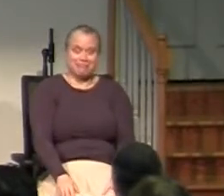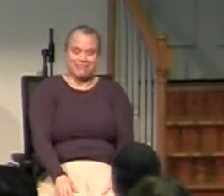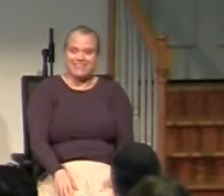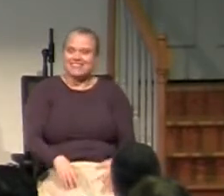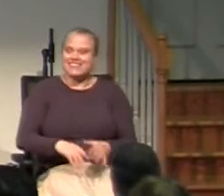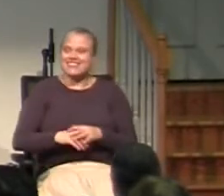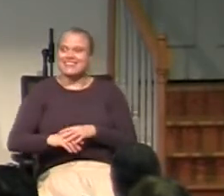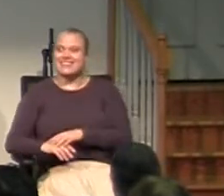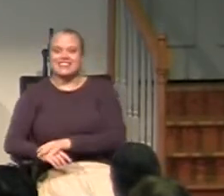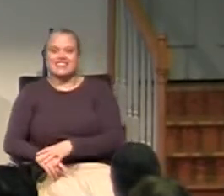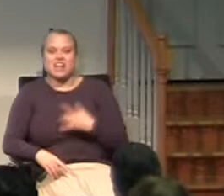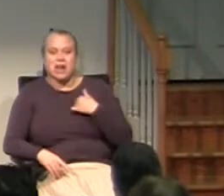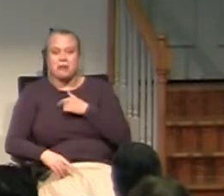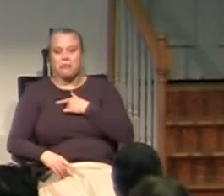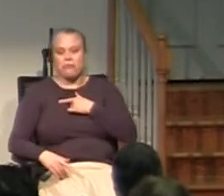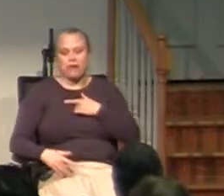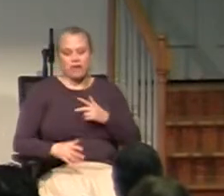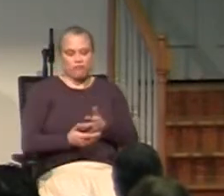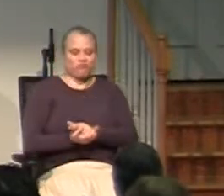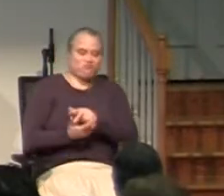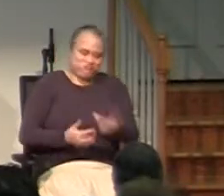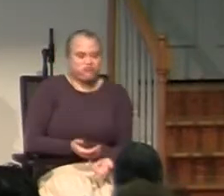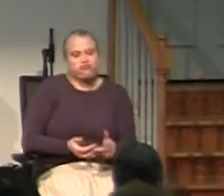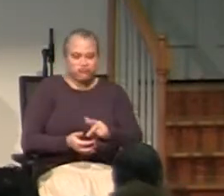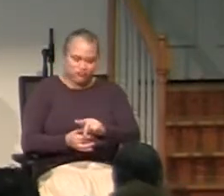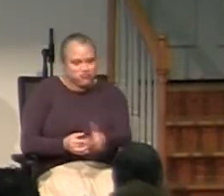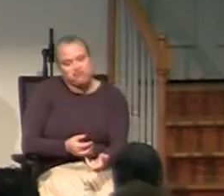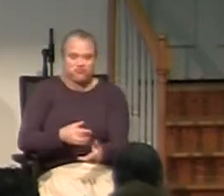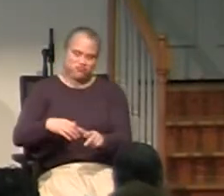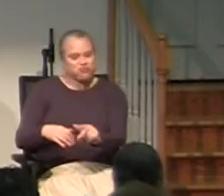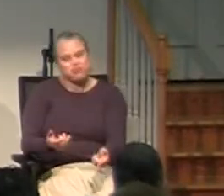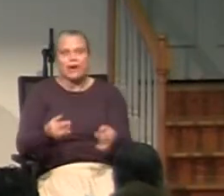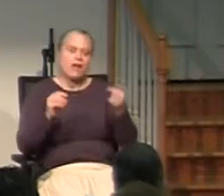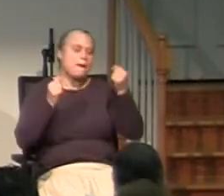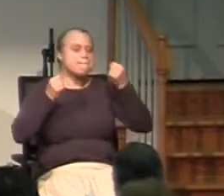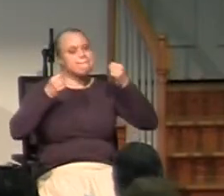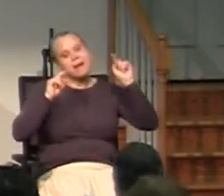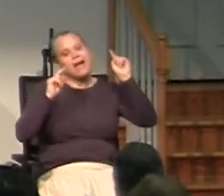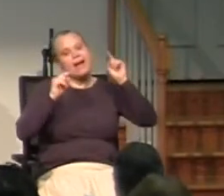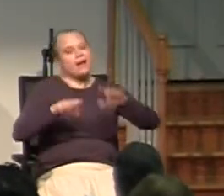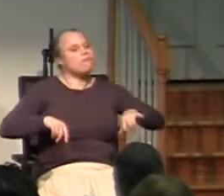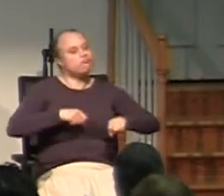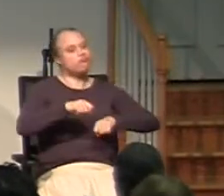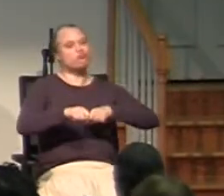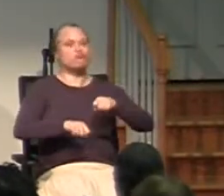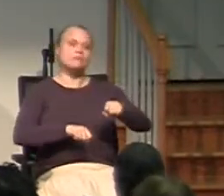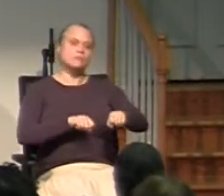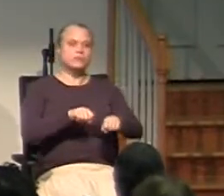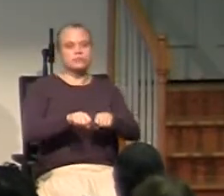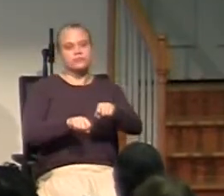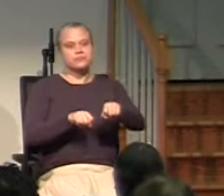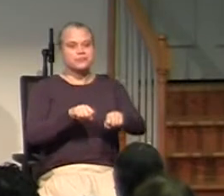crashed several times. But eventually, we learned to ride the bicycle.